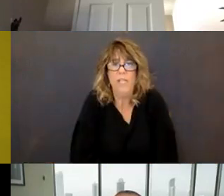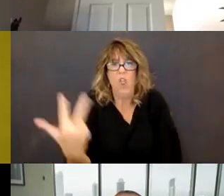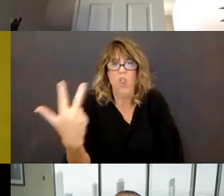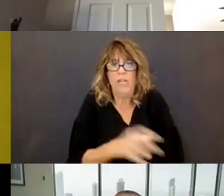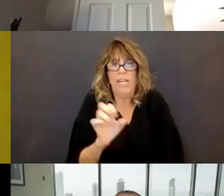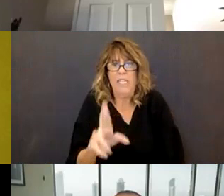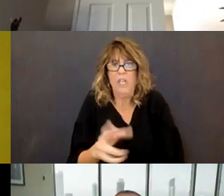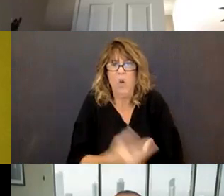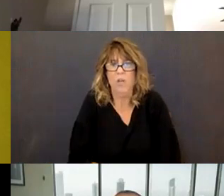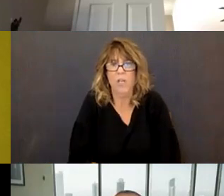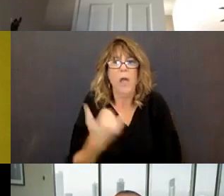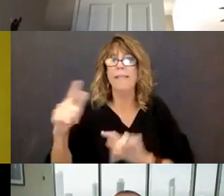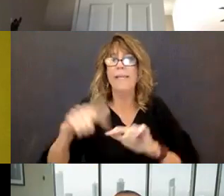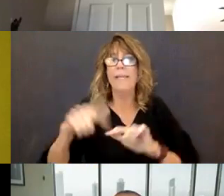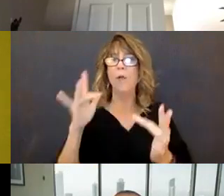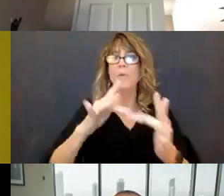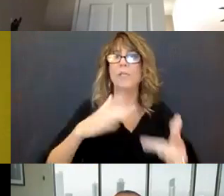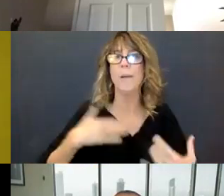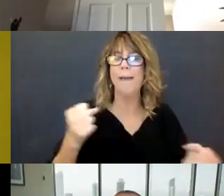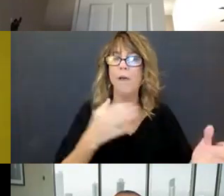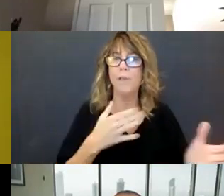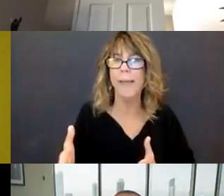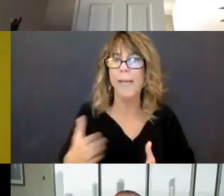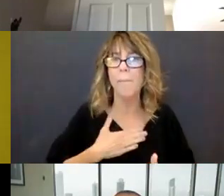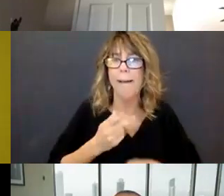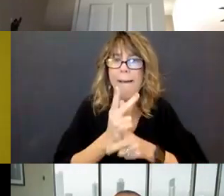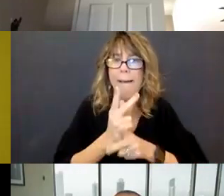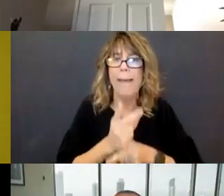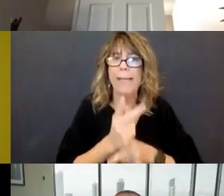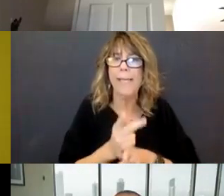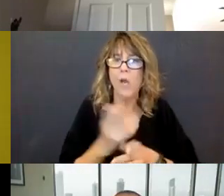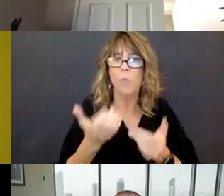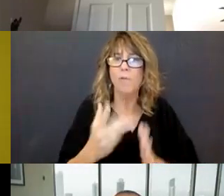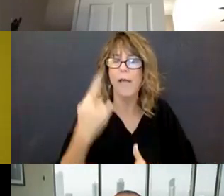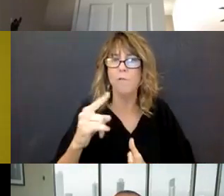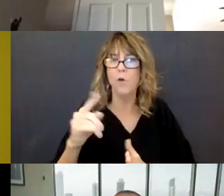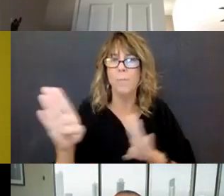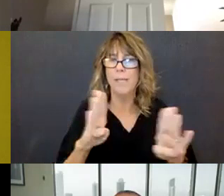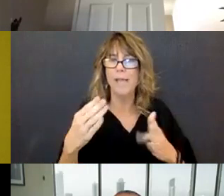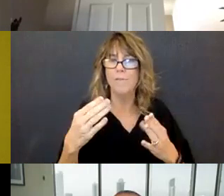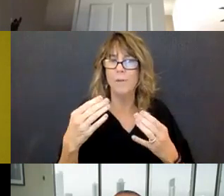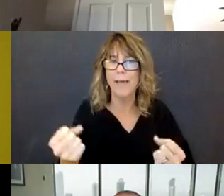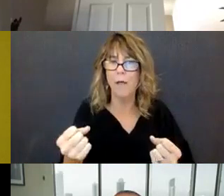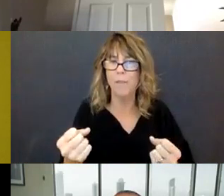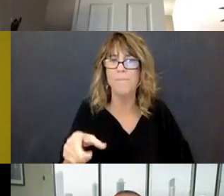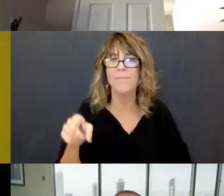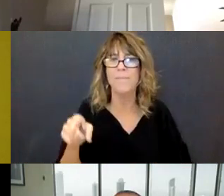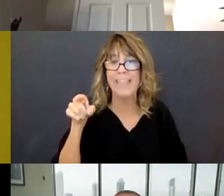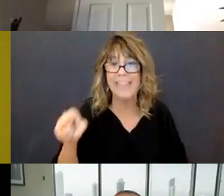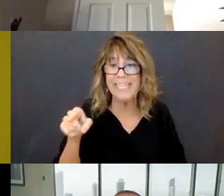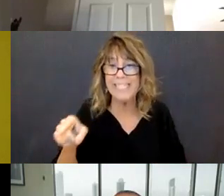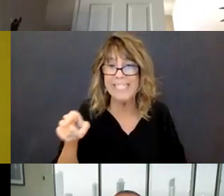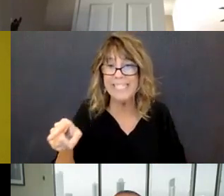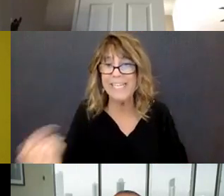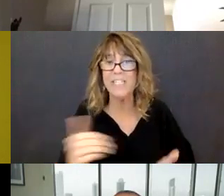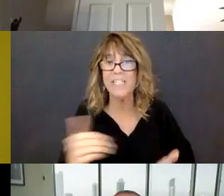because they can't reach my health plan and my care provider for behavioral health. This is a broken system. It's not little kids, it's